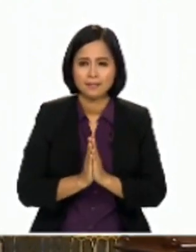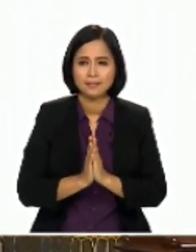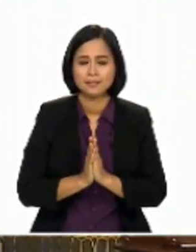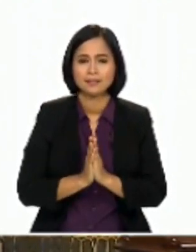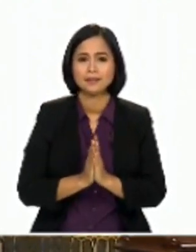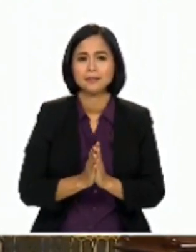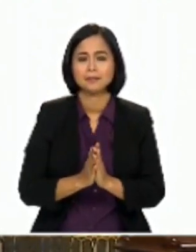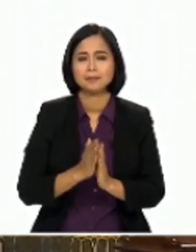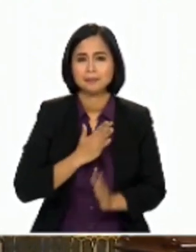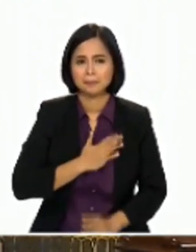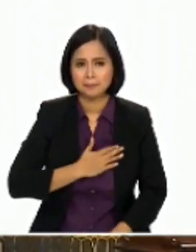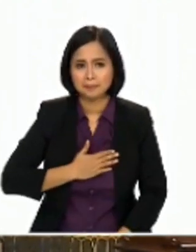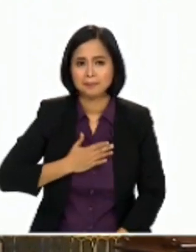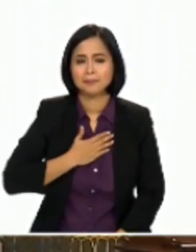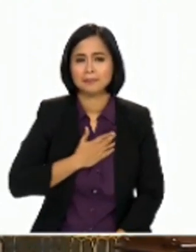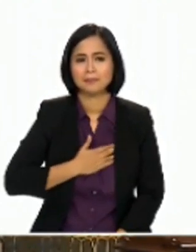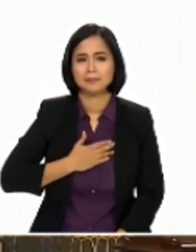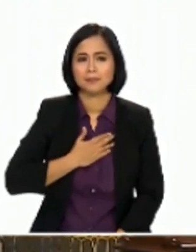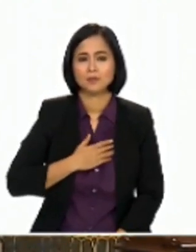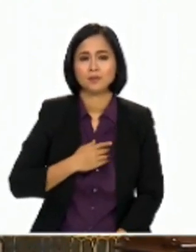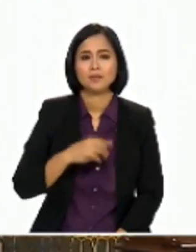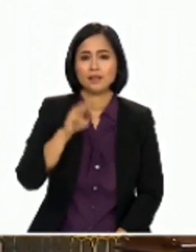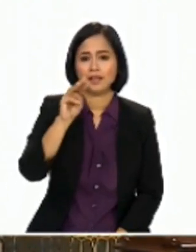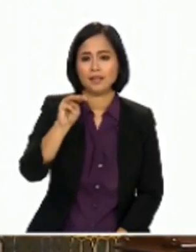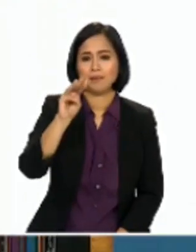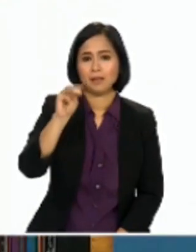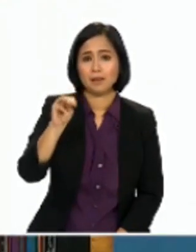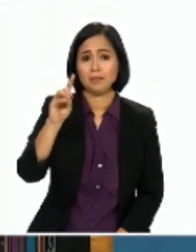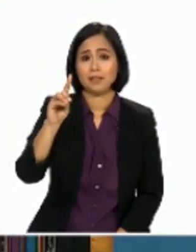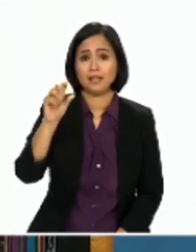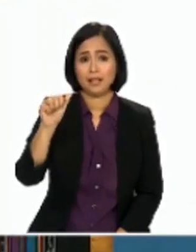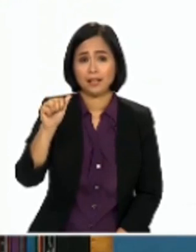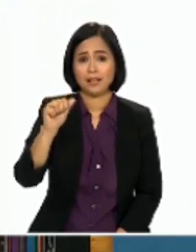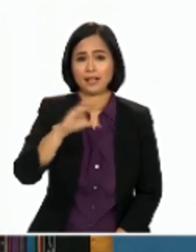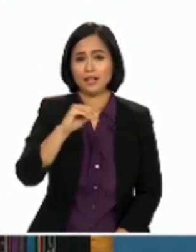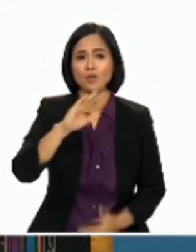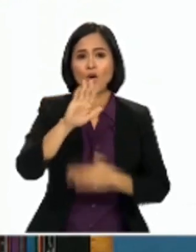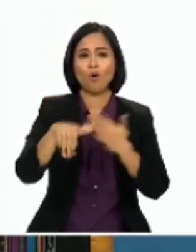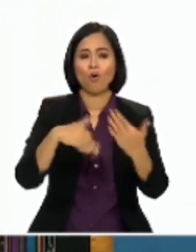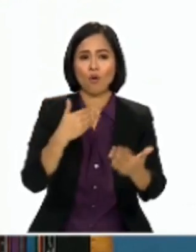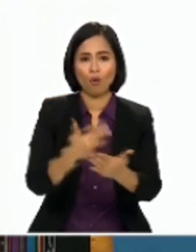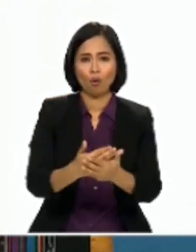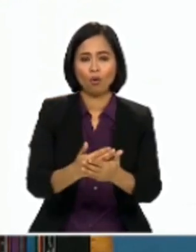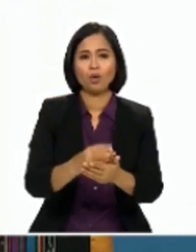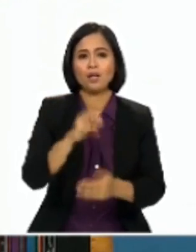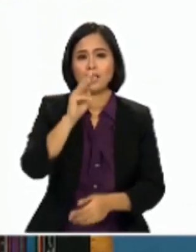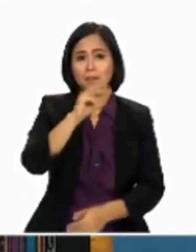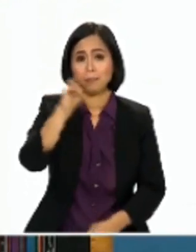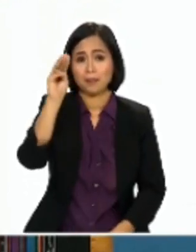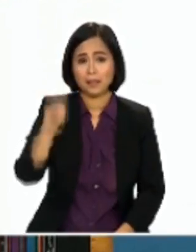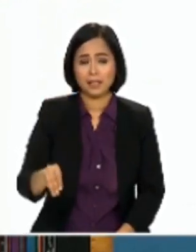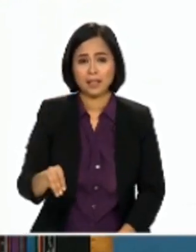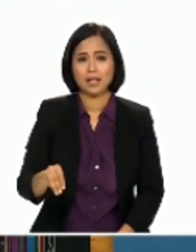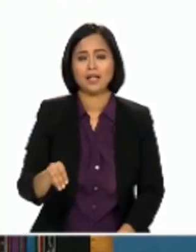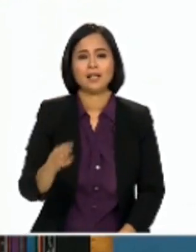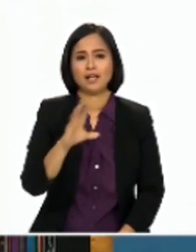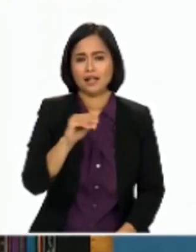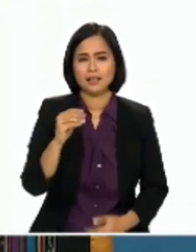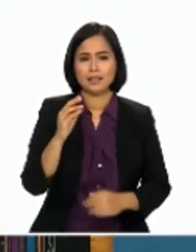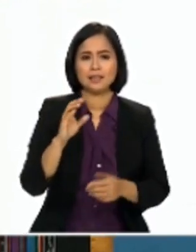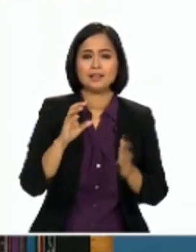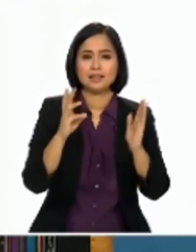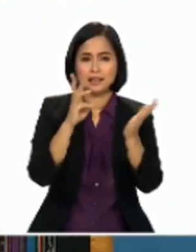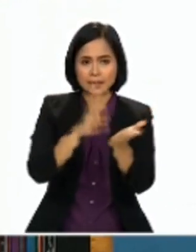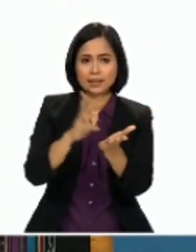pleading to the MMDA and all concerned local officials in Metro Manila and other cities to